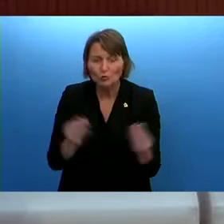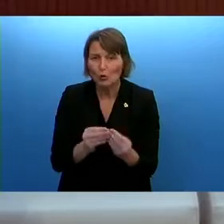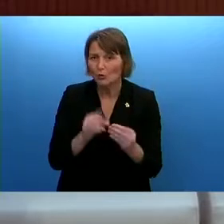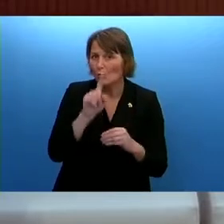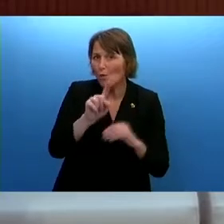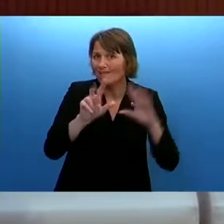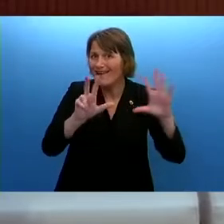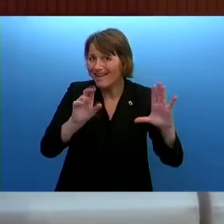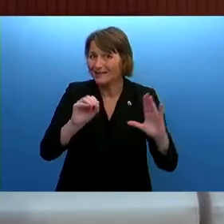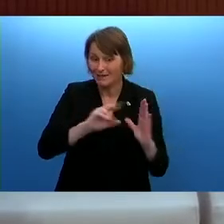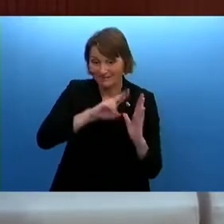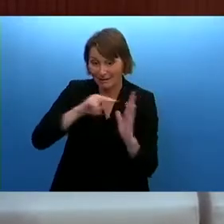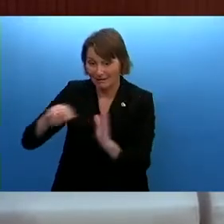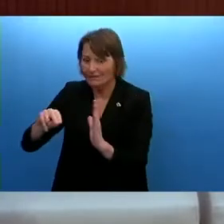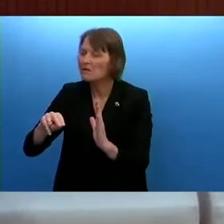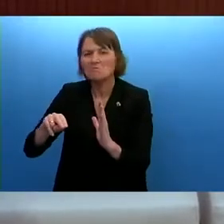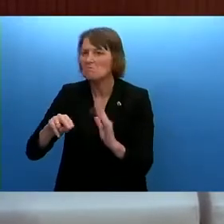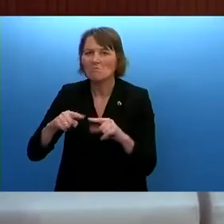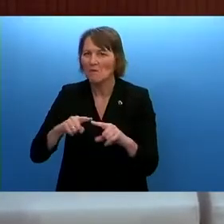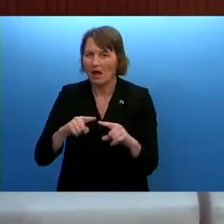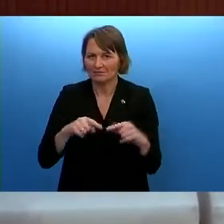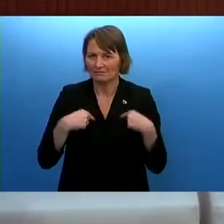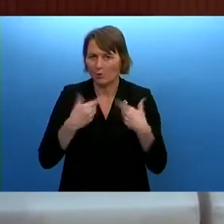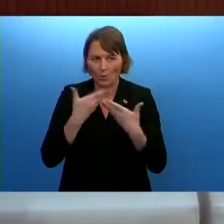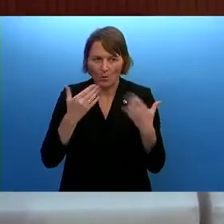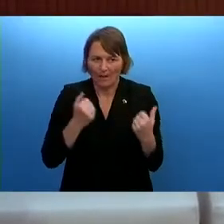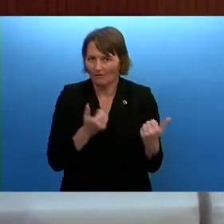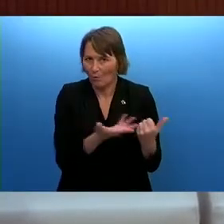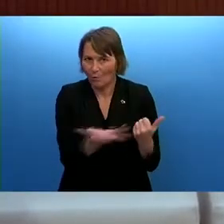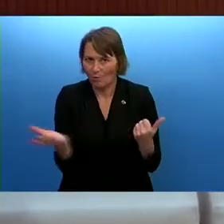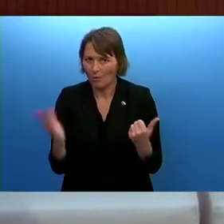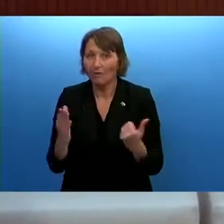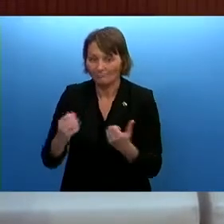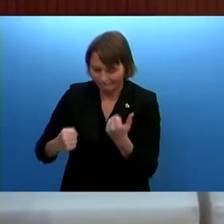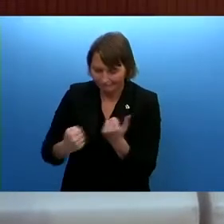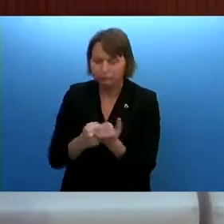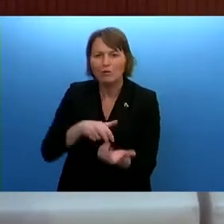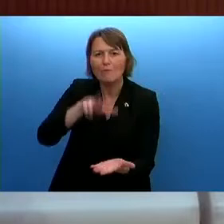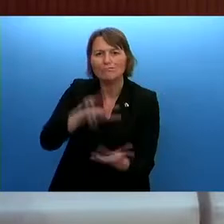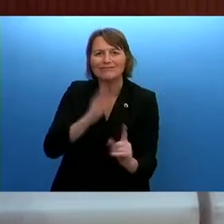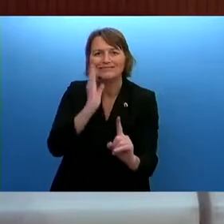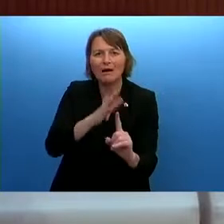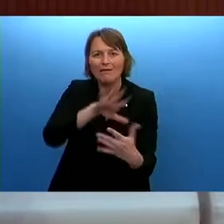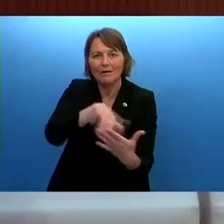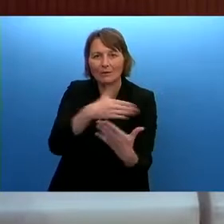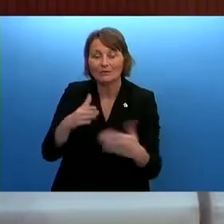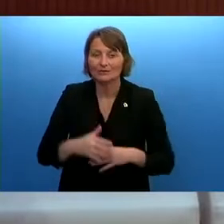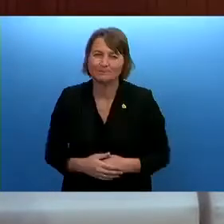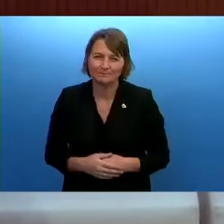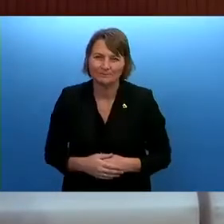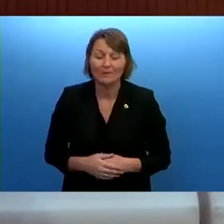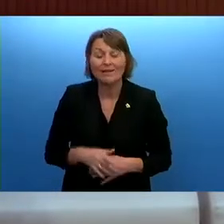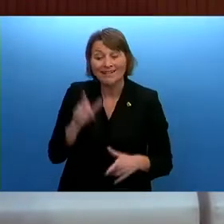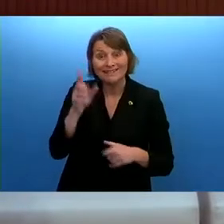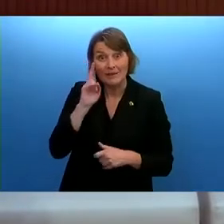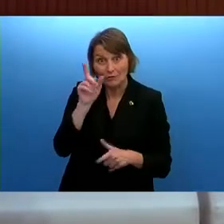languages. Furthermore, it's also a human rights obligation to recognize and support the cultural and linguistic identity of deaf